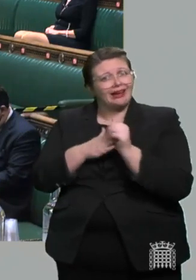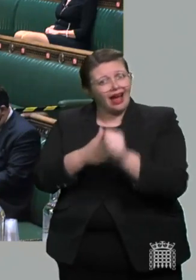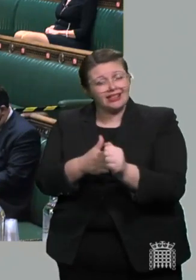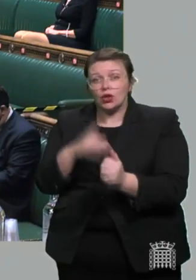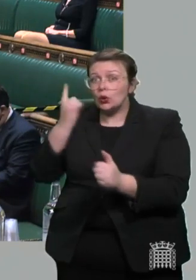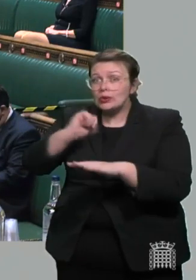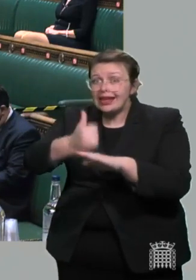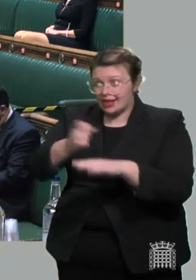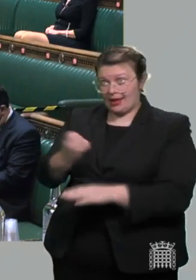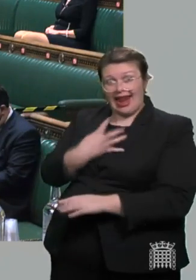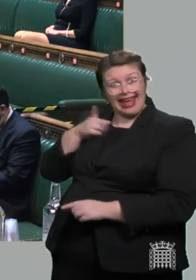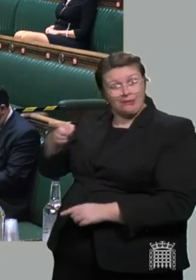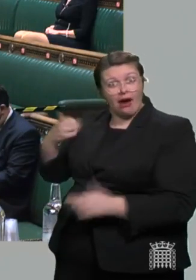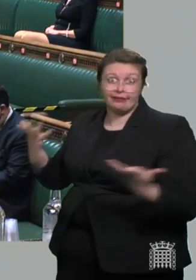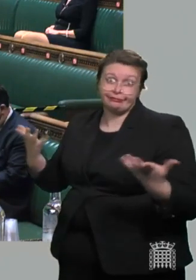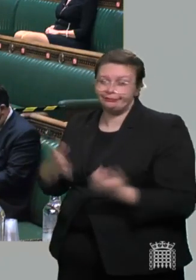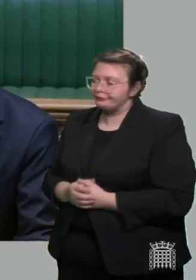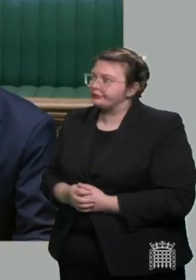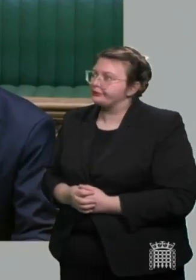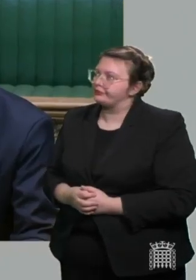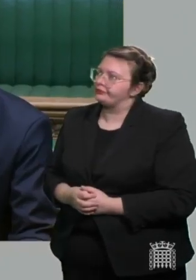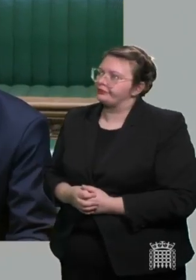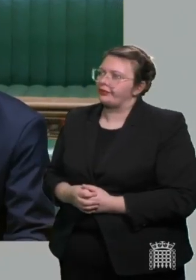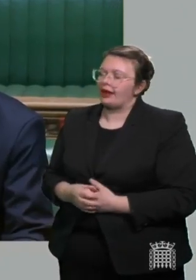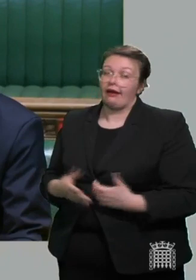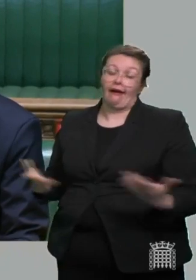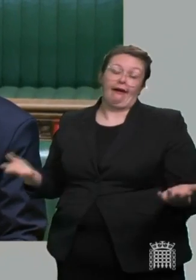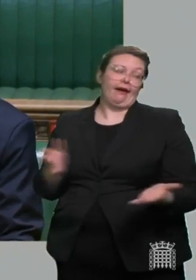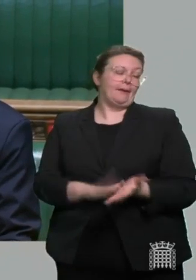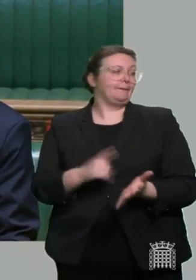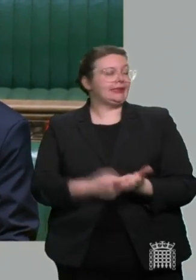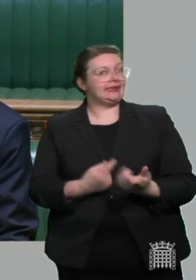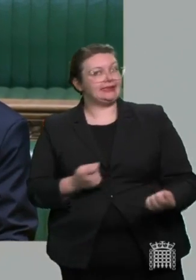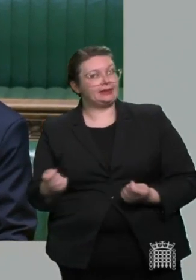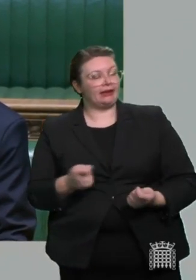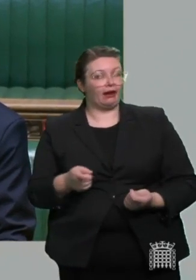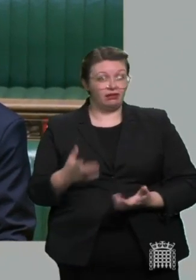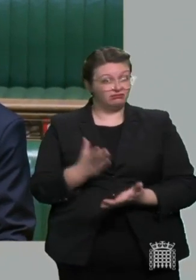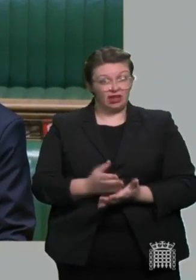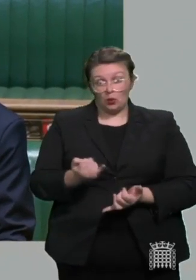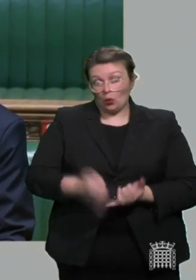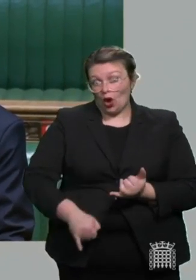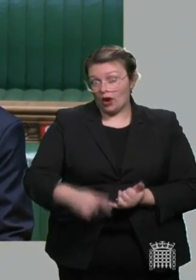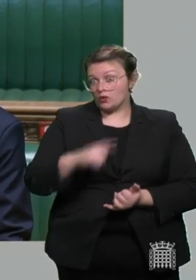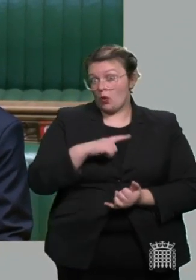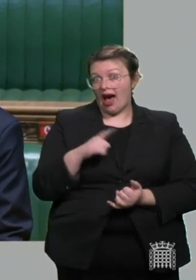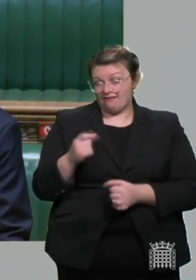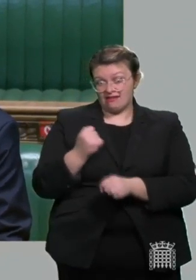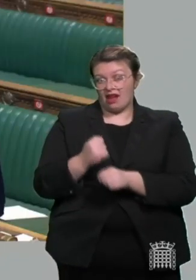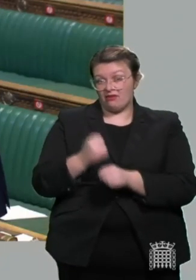Mr Speaker, to make matters worse, the government decided this week to halve international aid to Yemen.